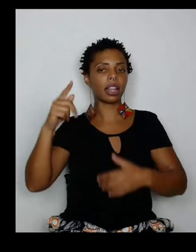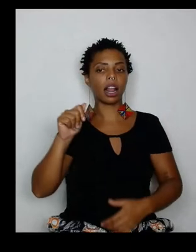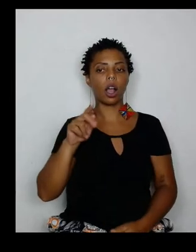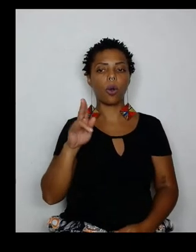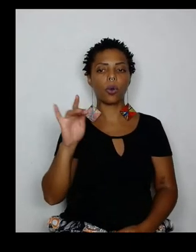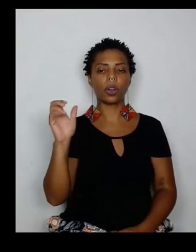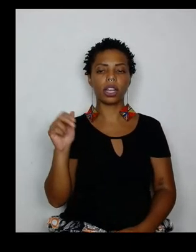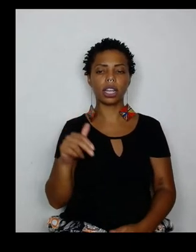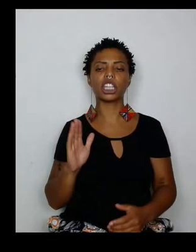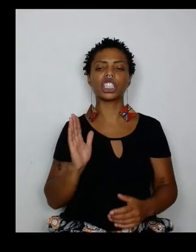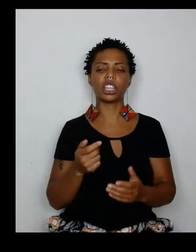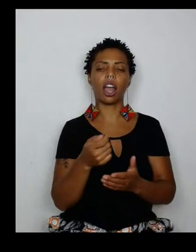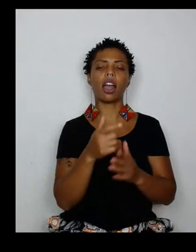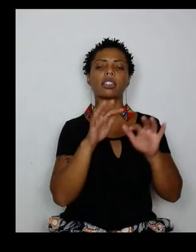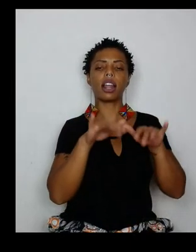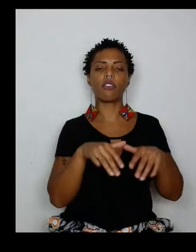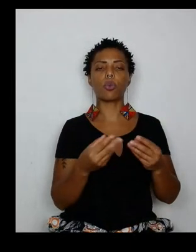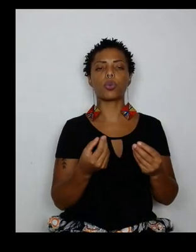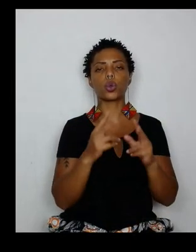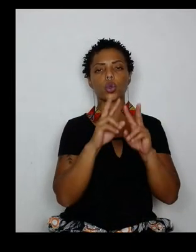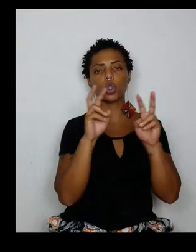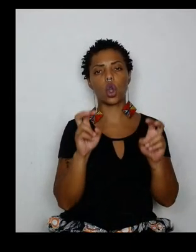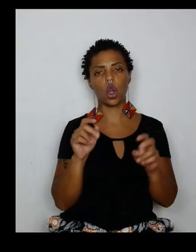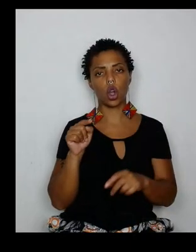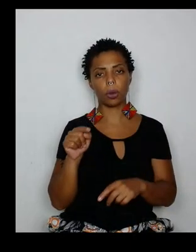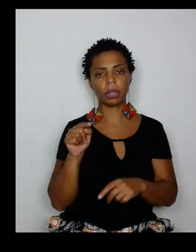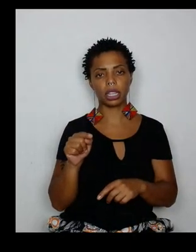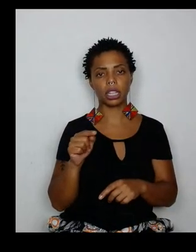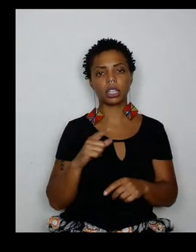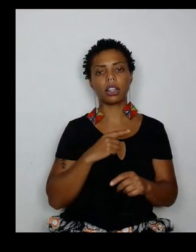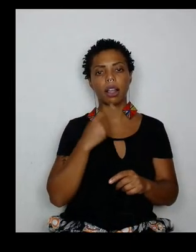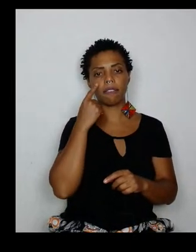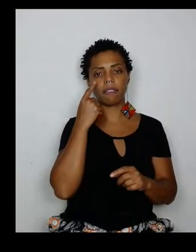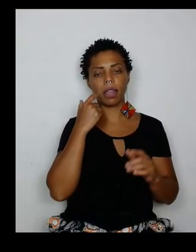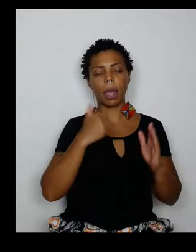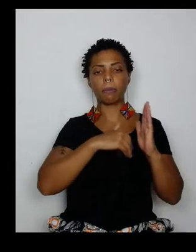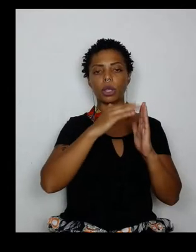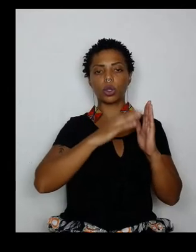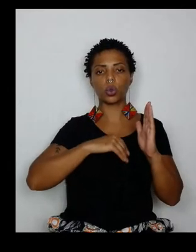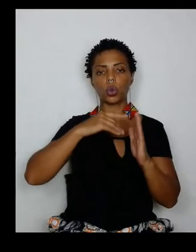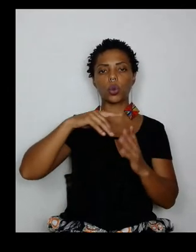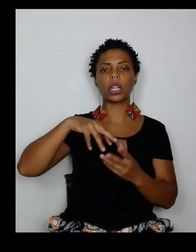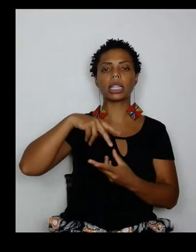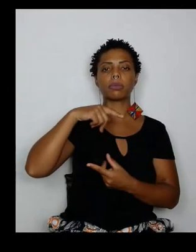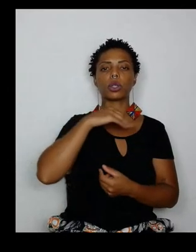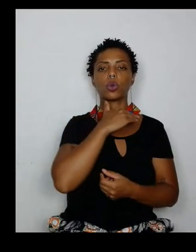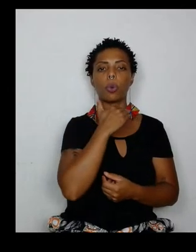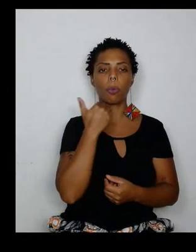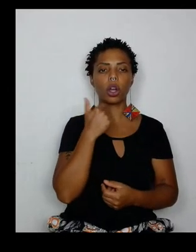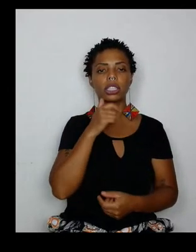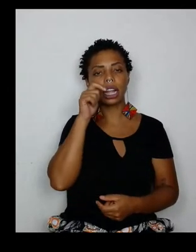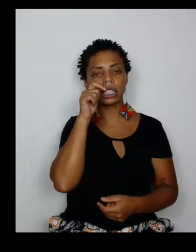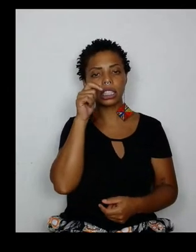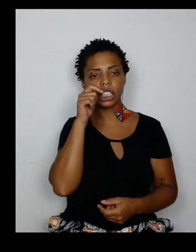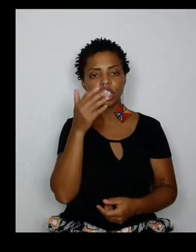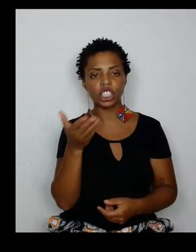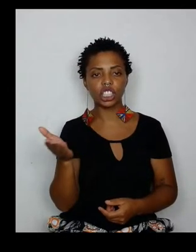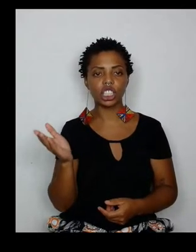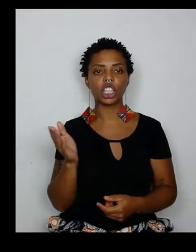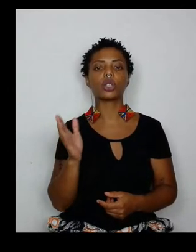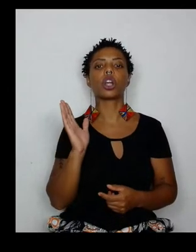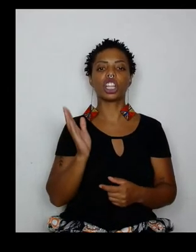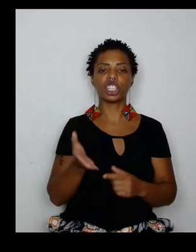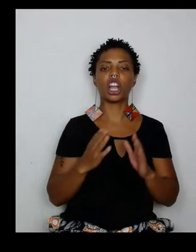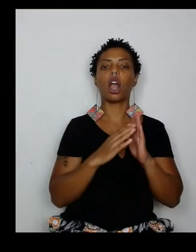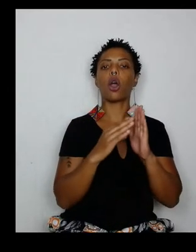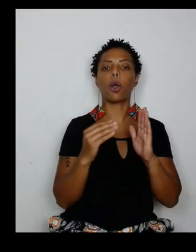um uh tahiti taking manet's olympia in a reproduction with him he made a copy of it you see uh this is is